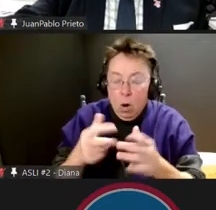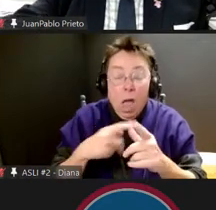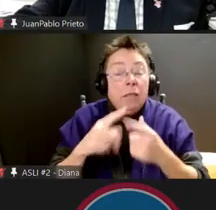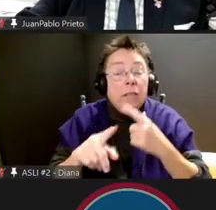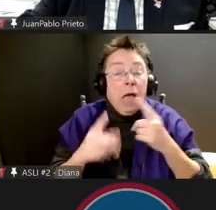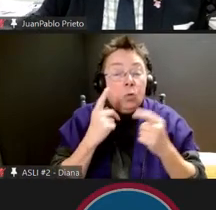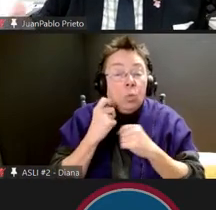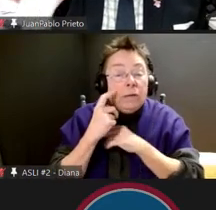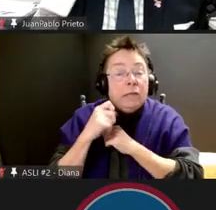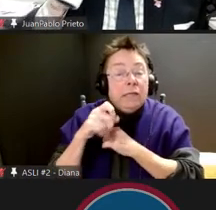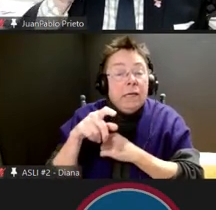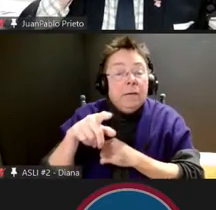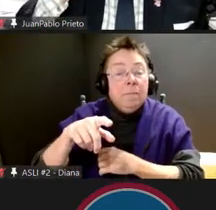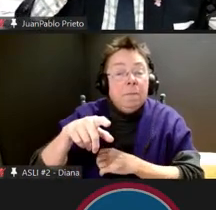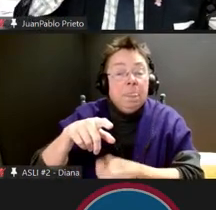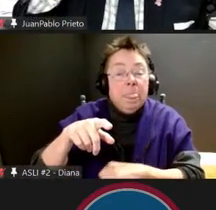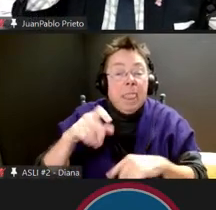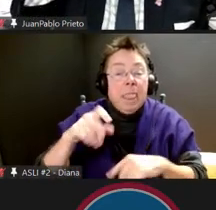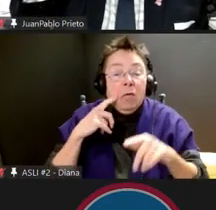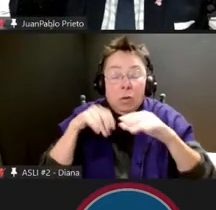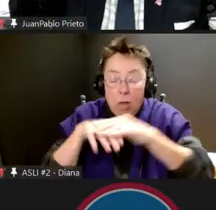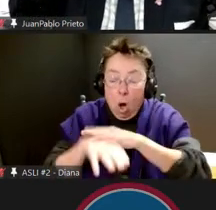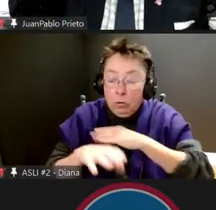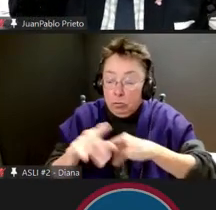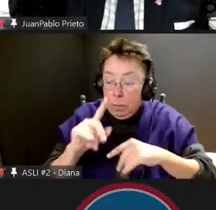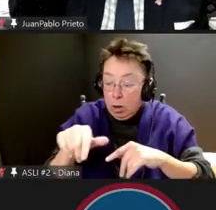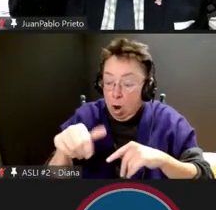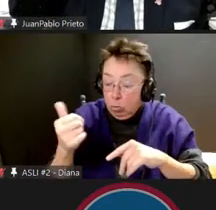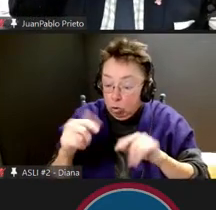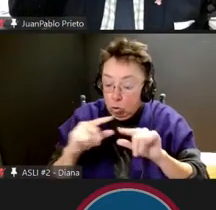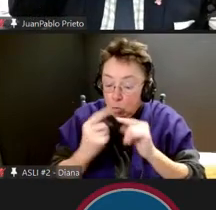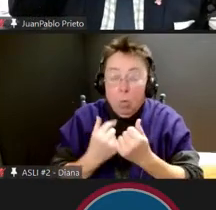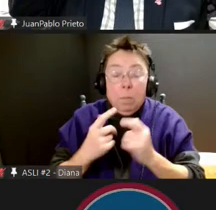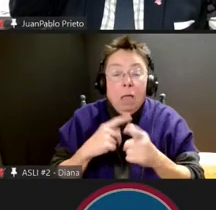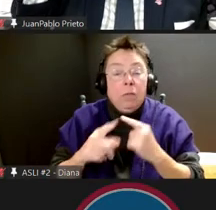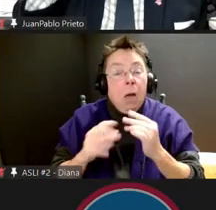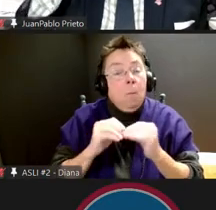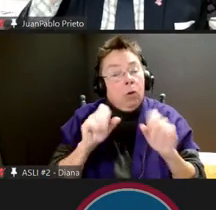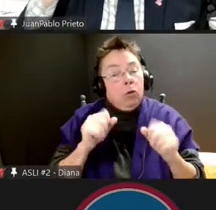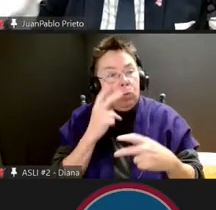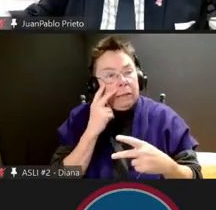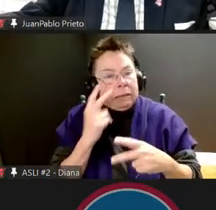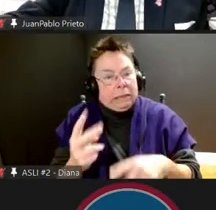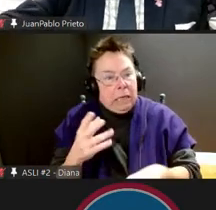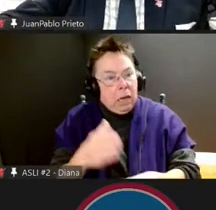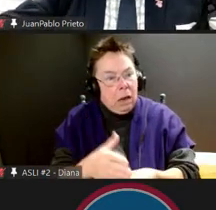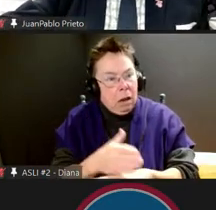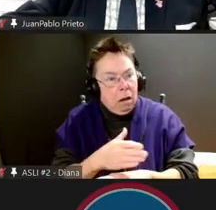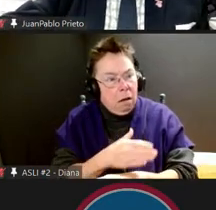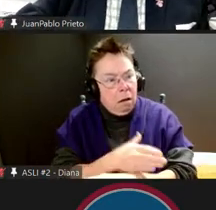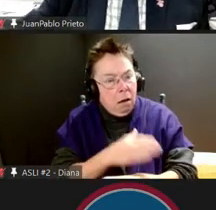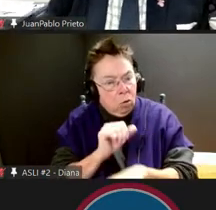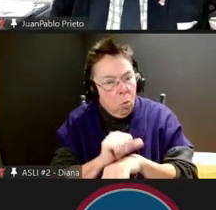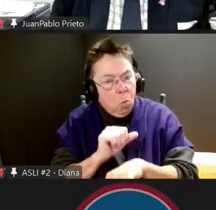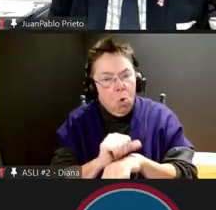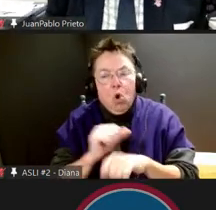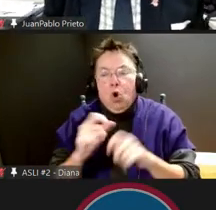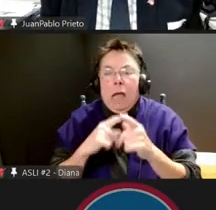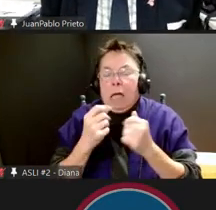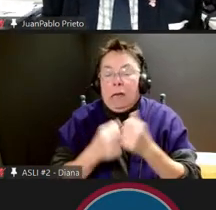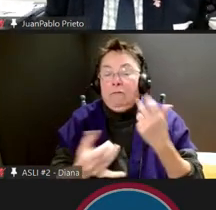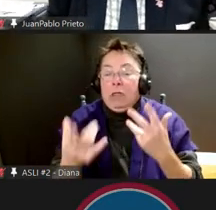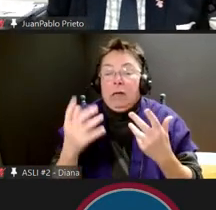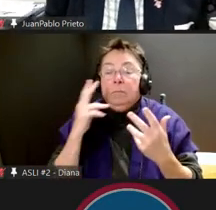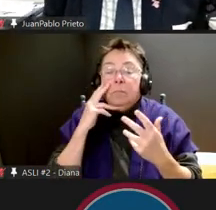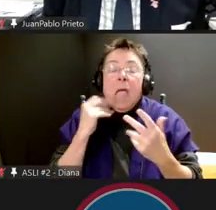as the gantry has been in the footprint of Gowdy, and they've been more directly able to see kind of the progress of the work and the gantry that they named. We